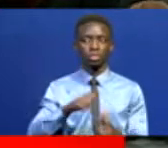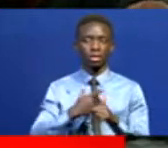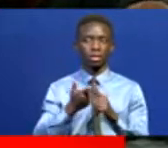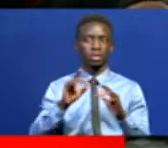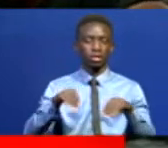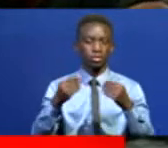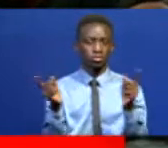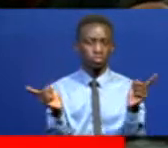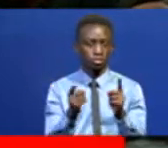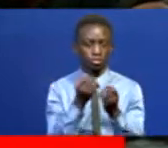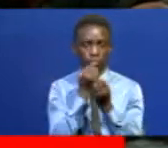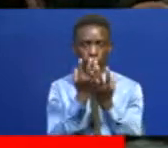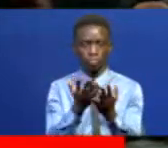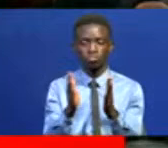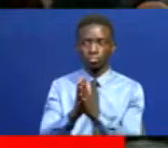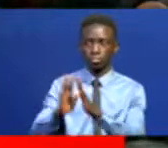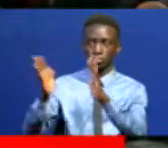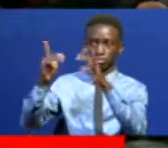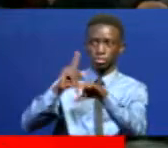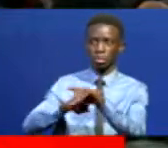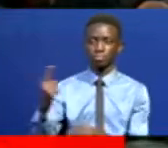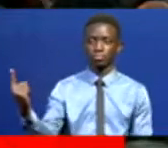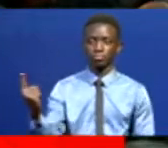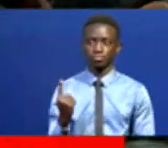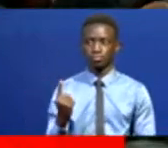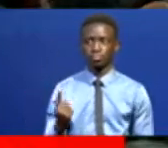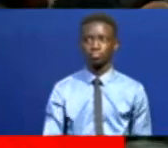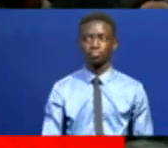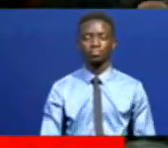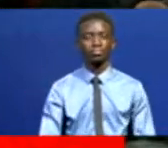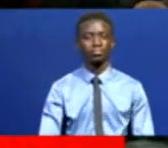sir. Let's give him a hand clap as he's coming.